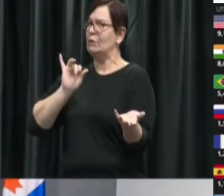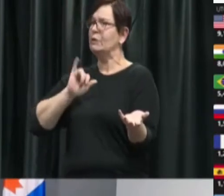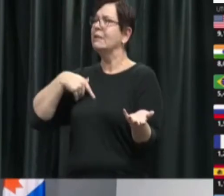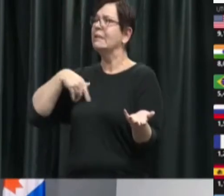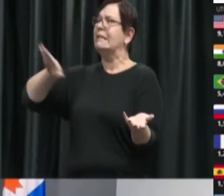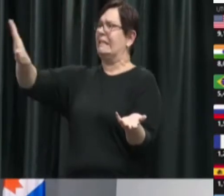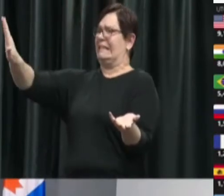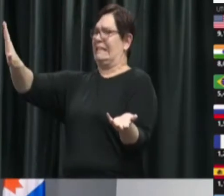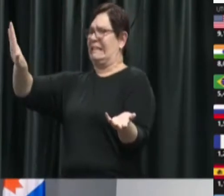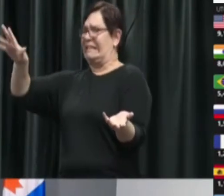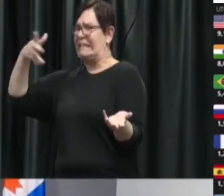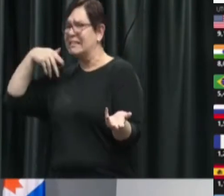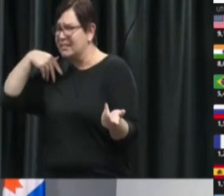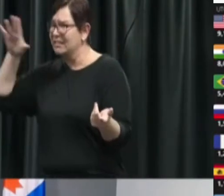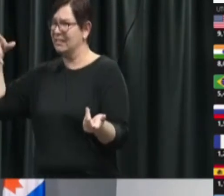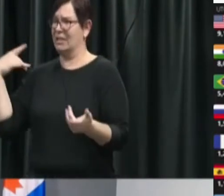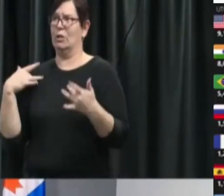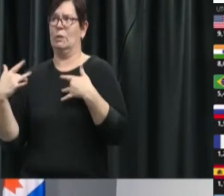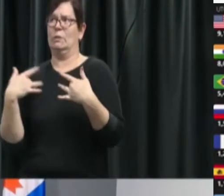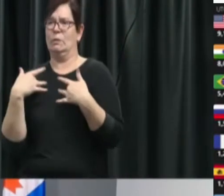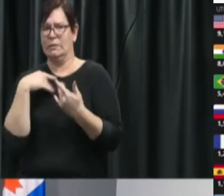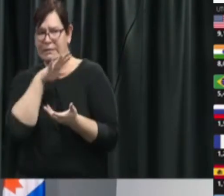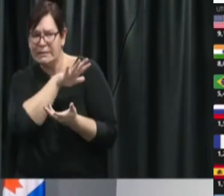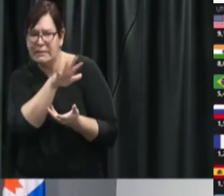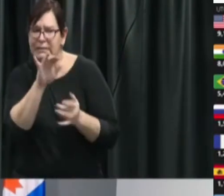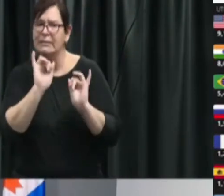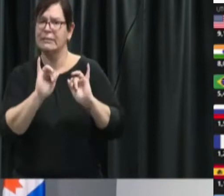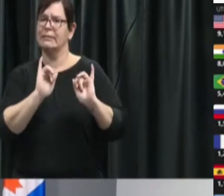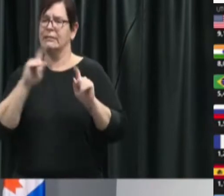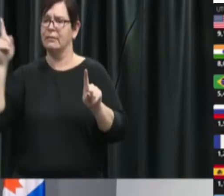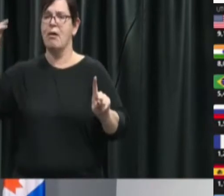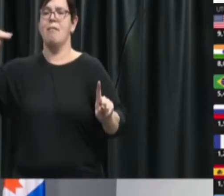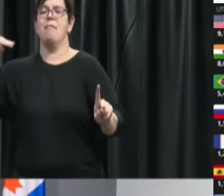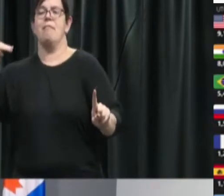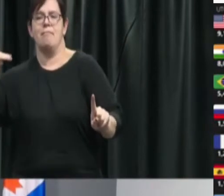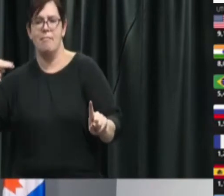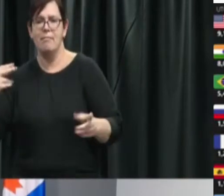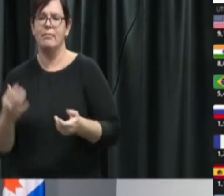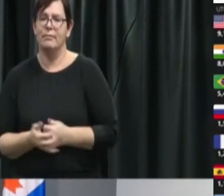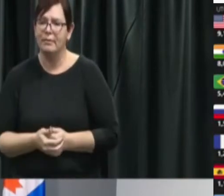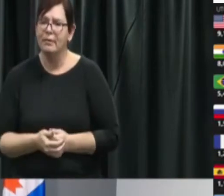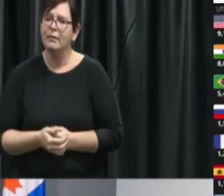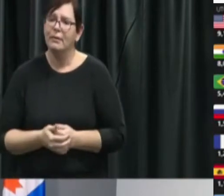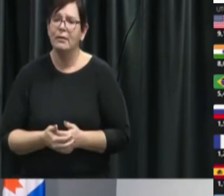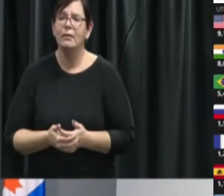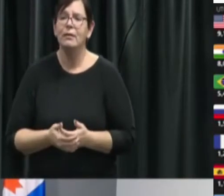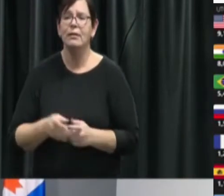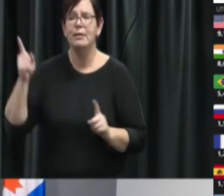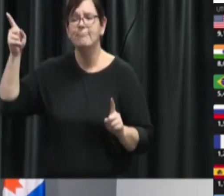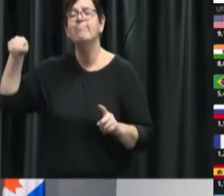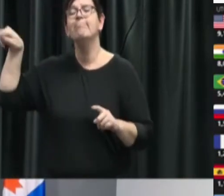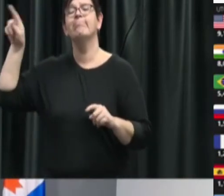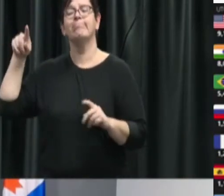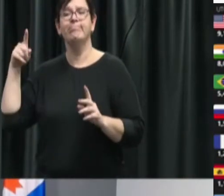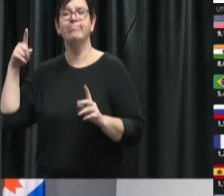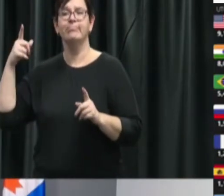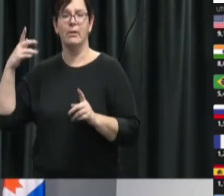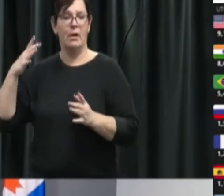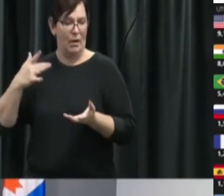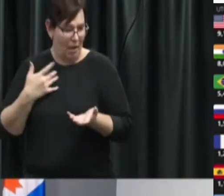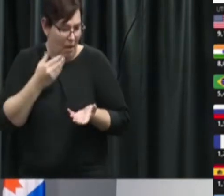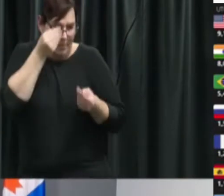throughout, various parts of the city. Based on testing rates, they look like they could use some more testing. Who is around in